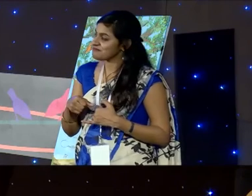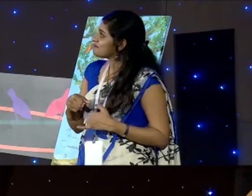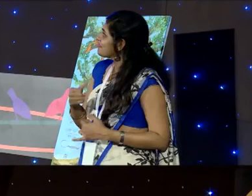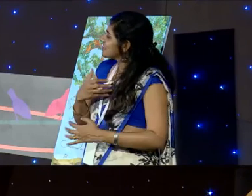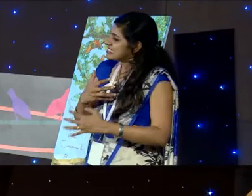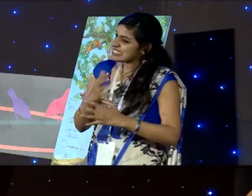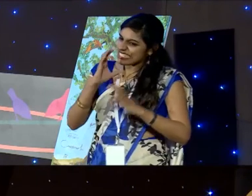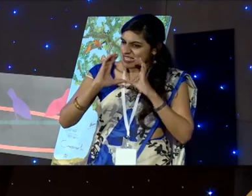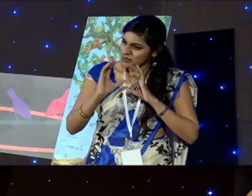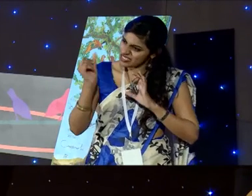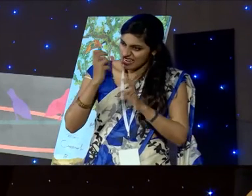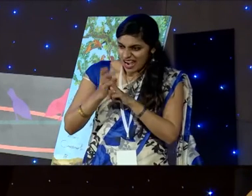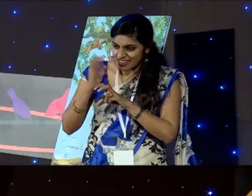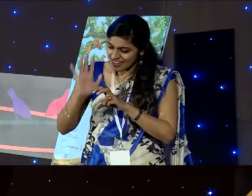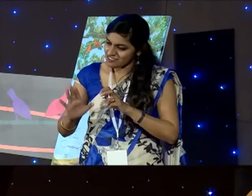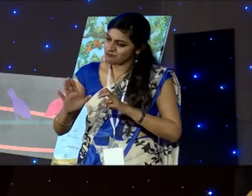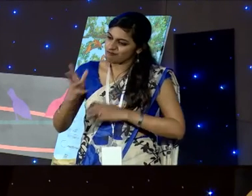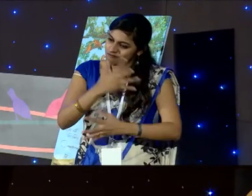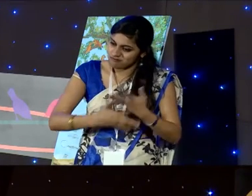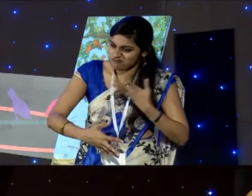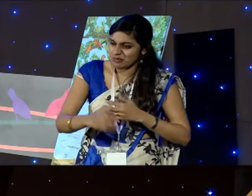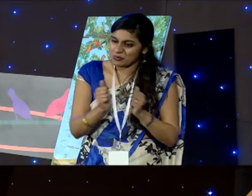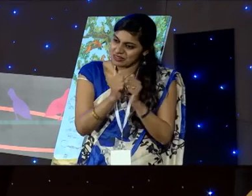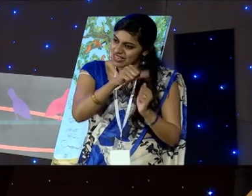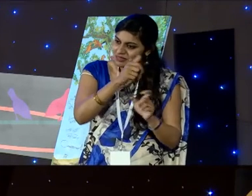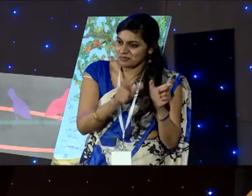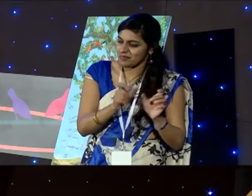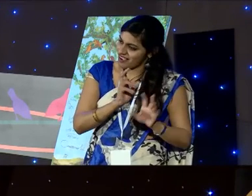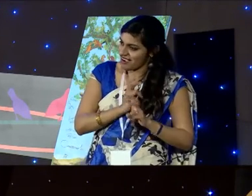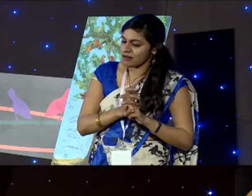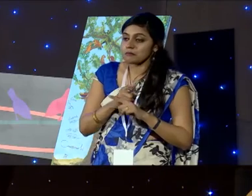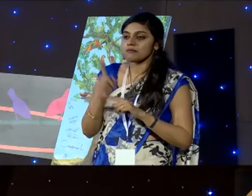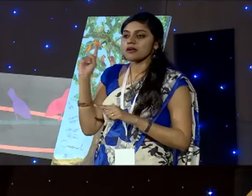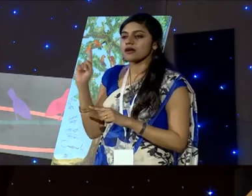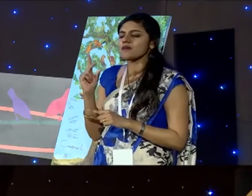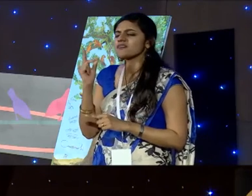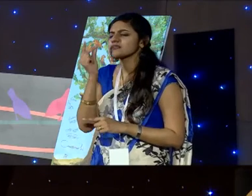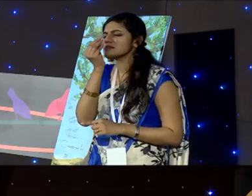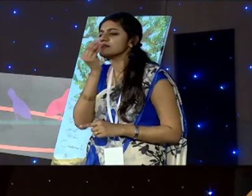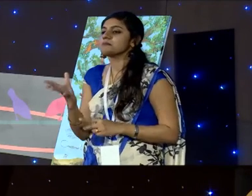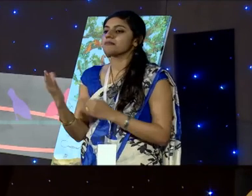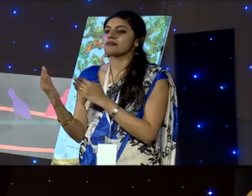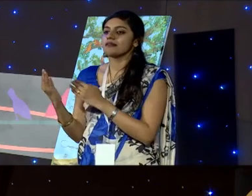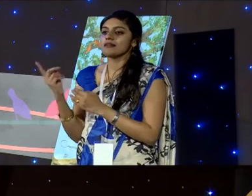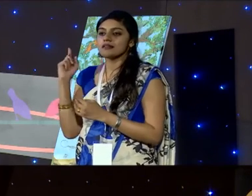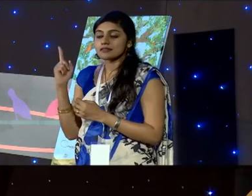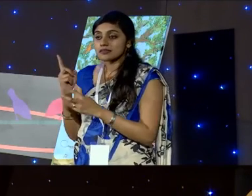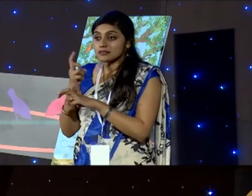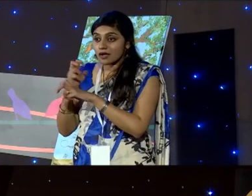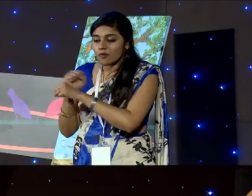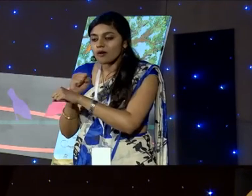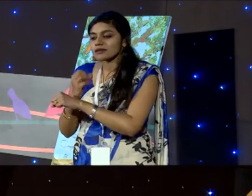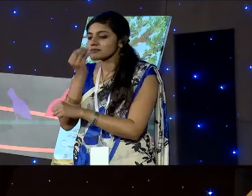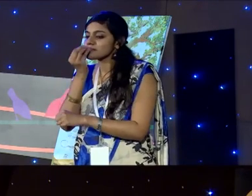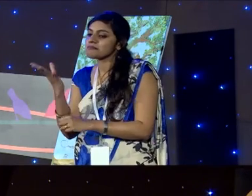communication, on measures like this, tasks like this, they show the opposite of disability, they show talent.